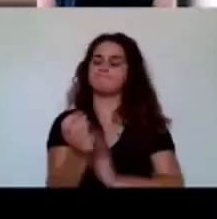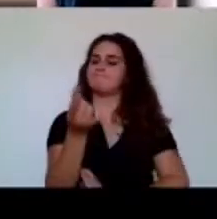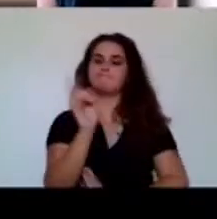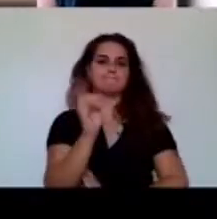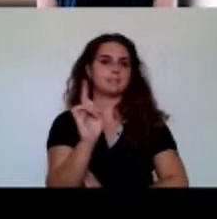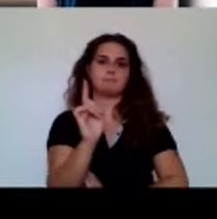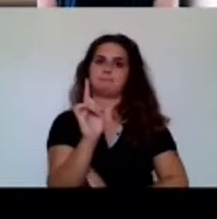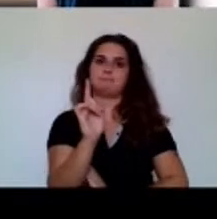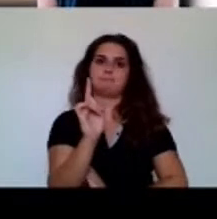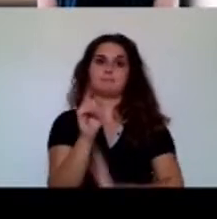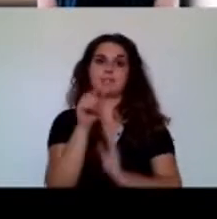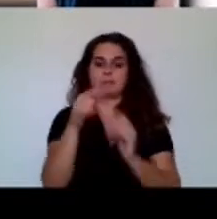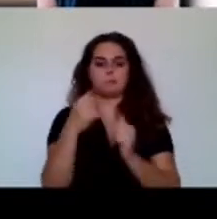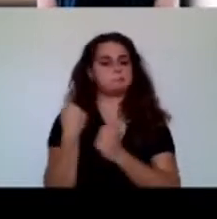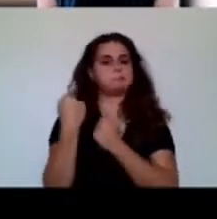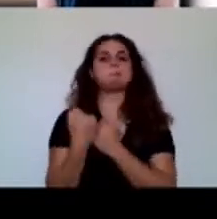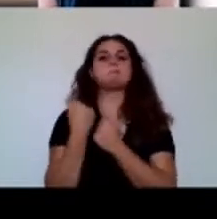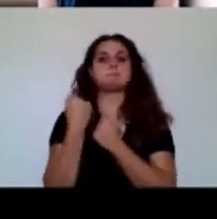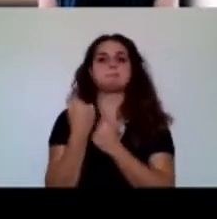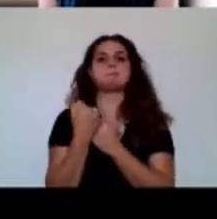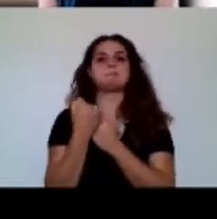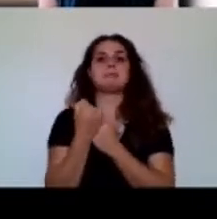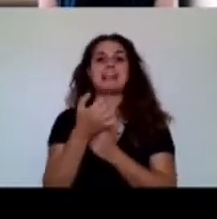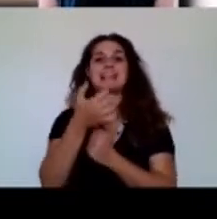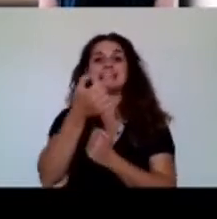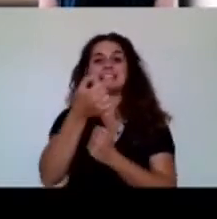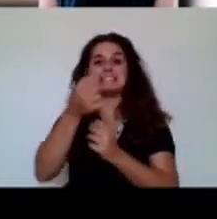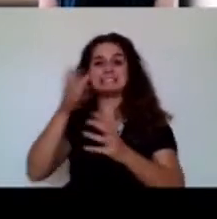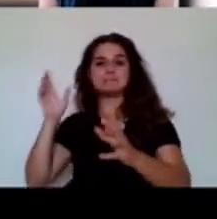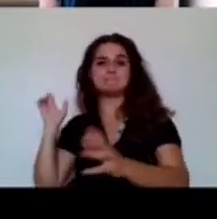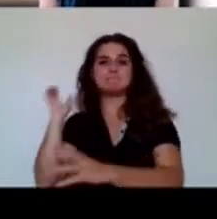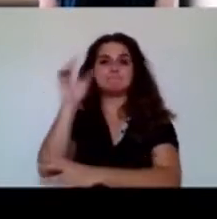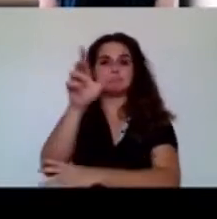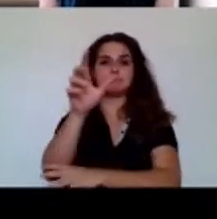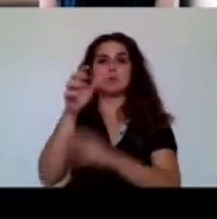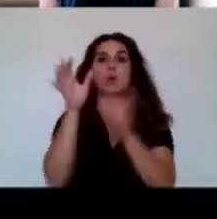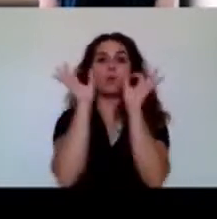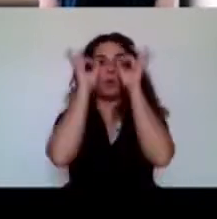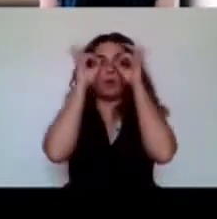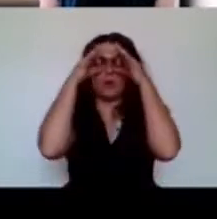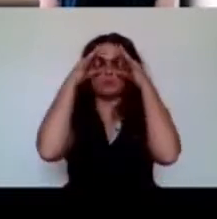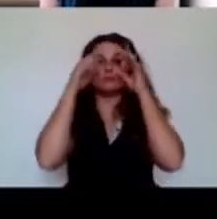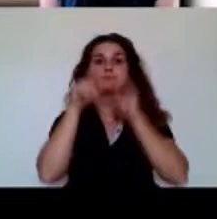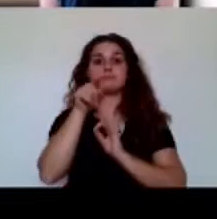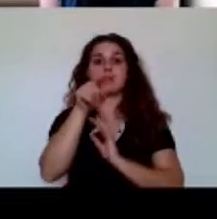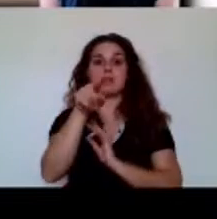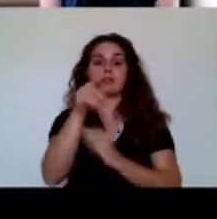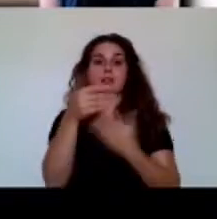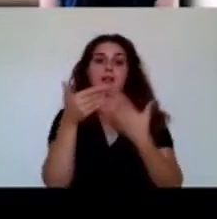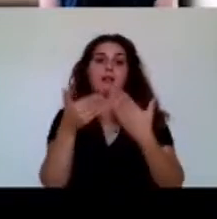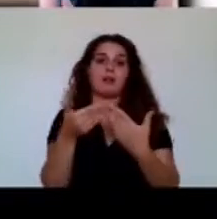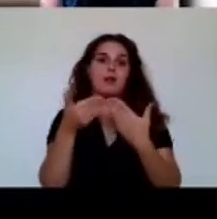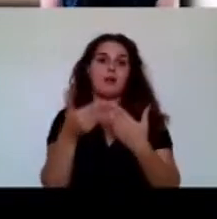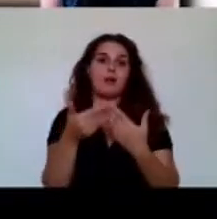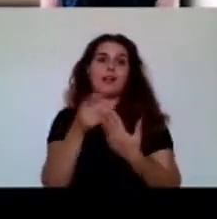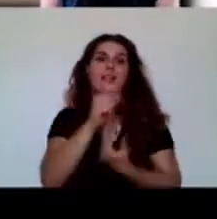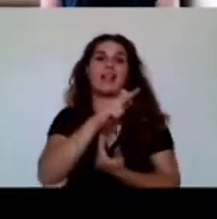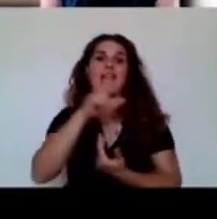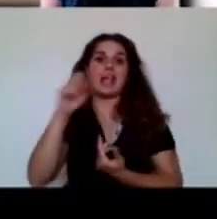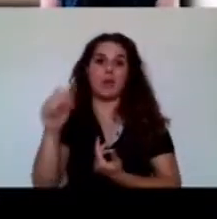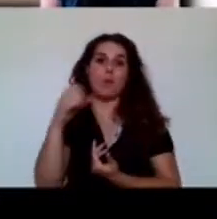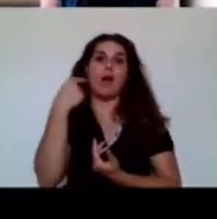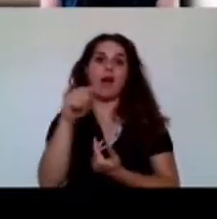No, it turns out that he doesn't. After just 15 throws wearing those goggles, Bruno now has an error in the